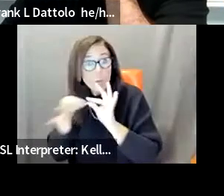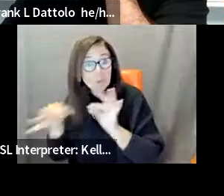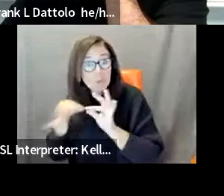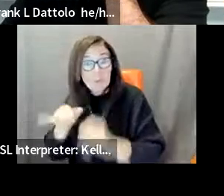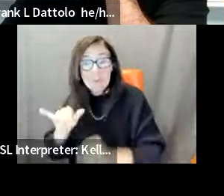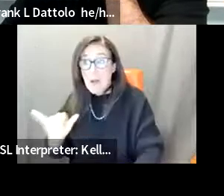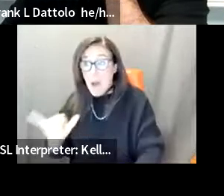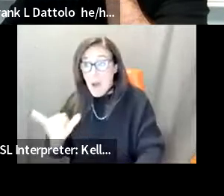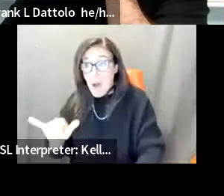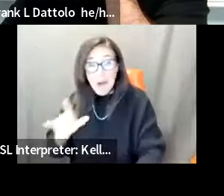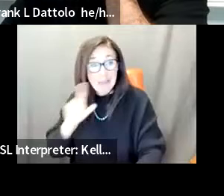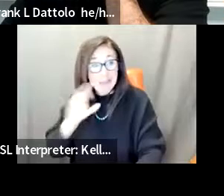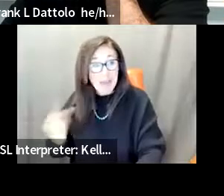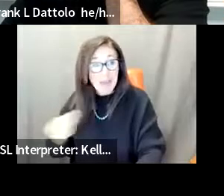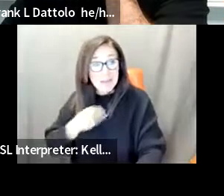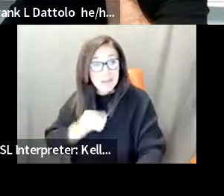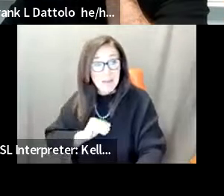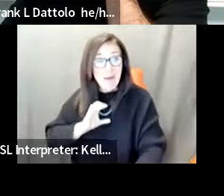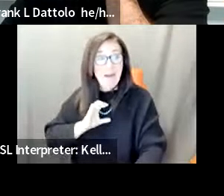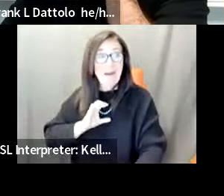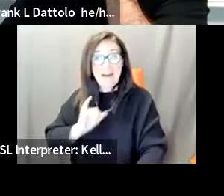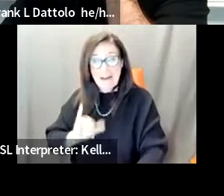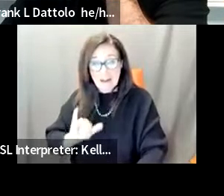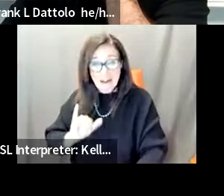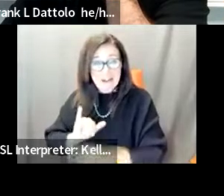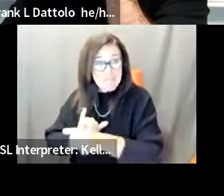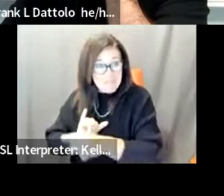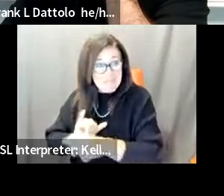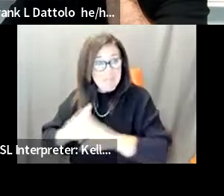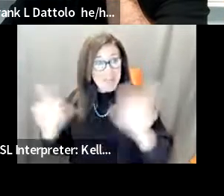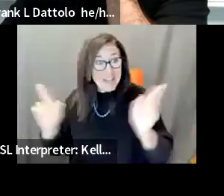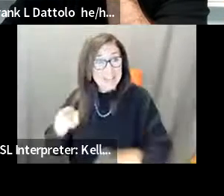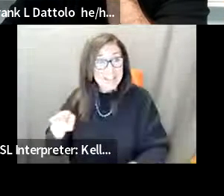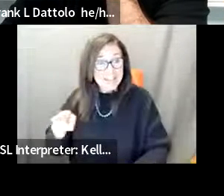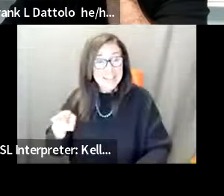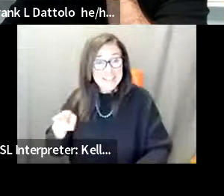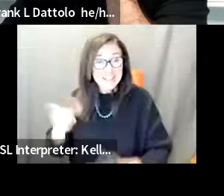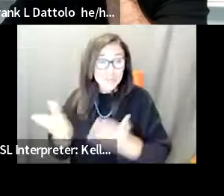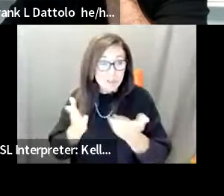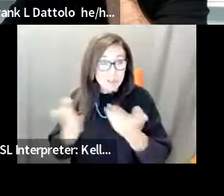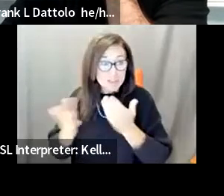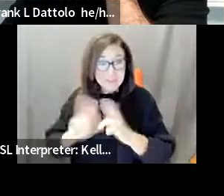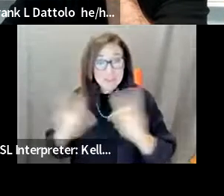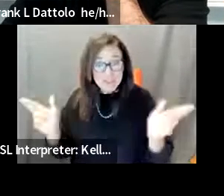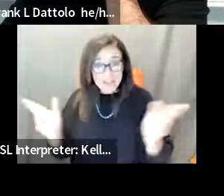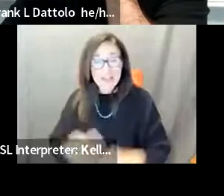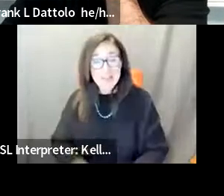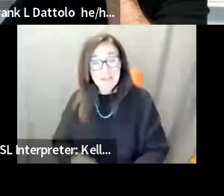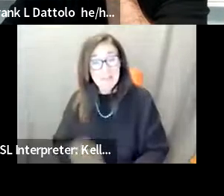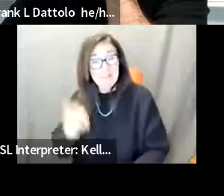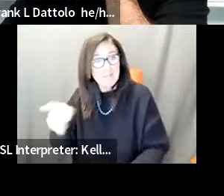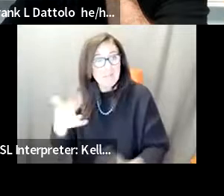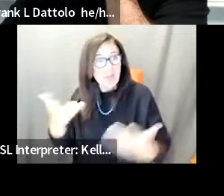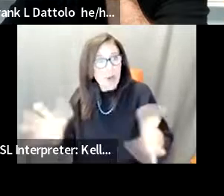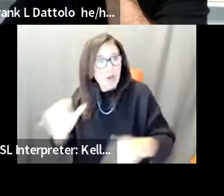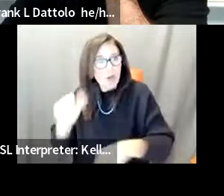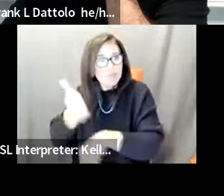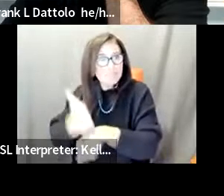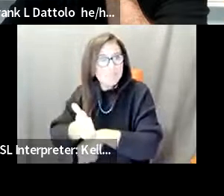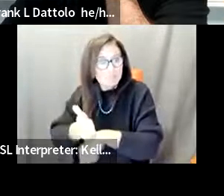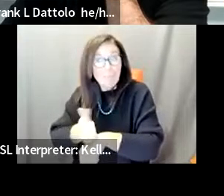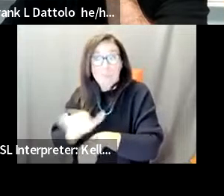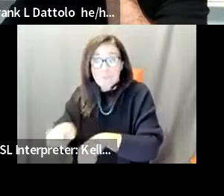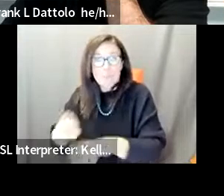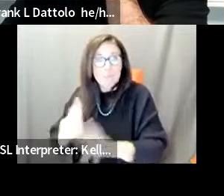know that what's happening in the commercial, and knowing that they even consider something like audio description